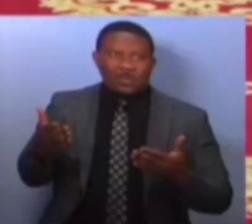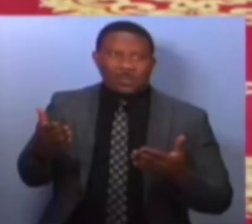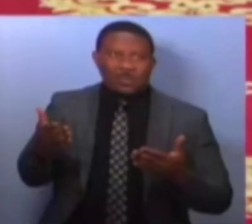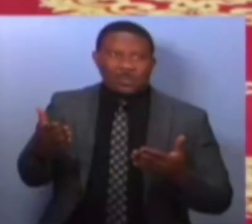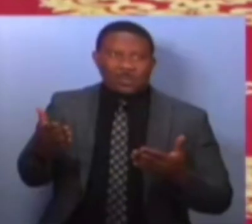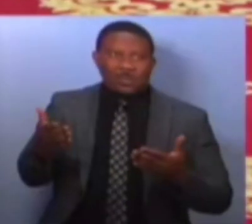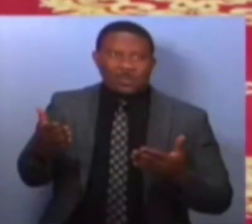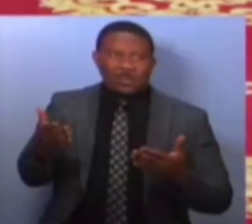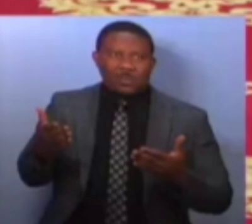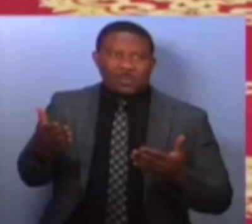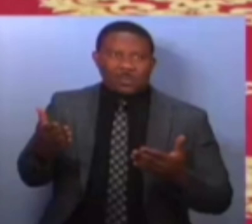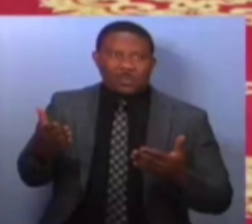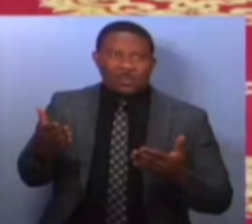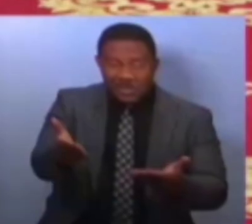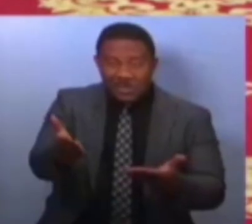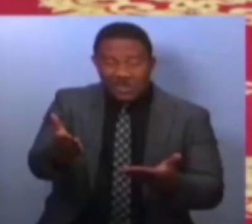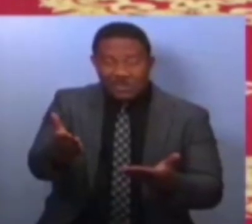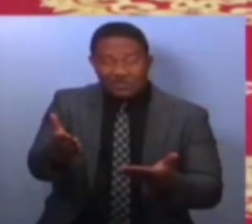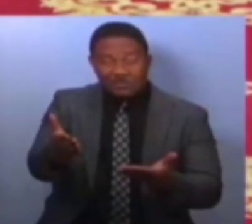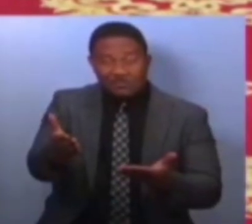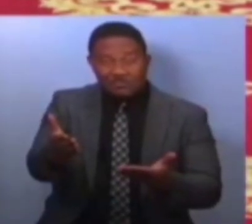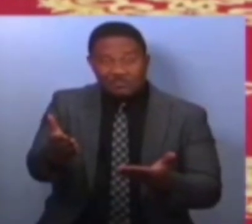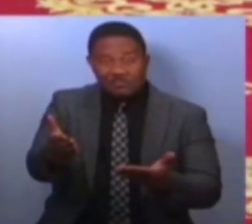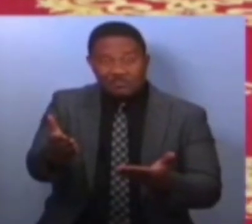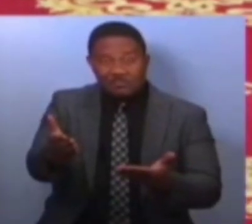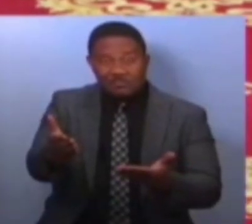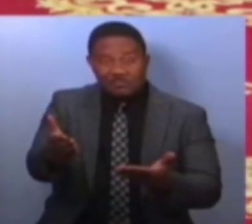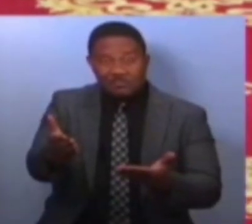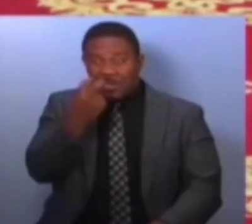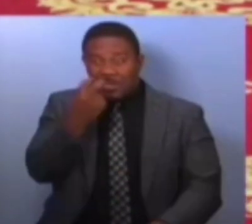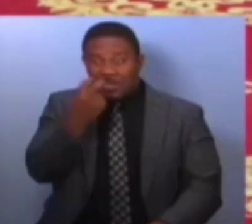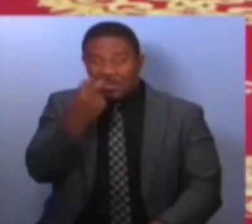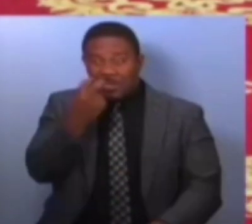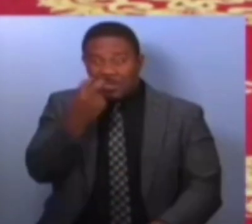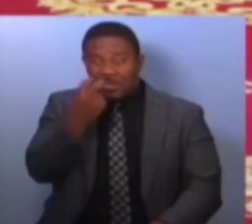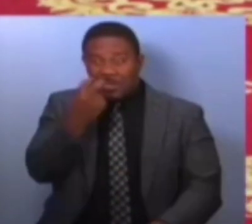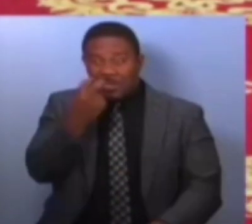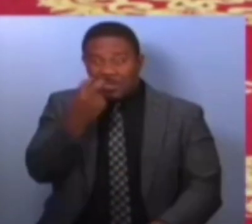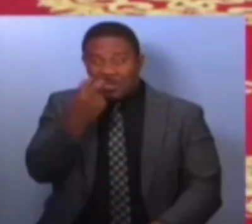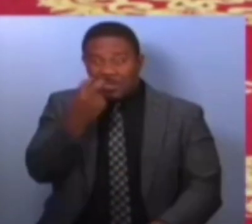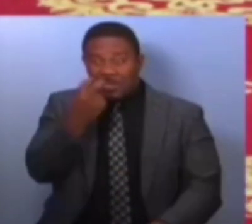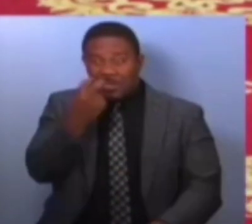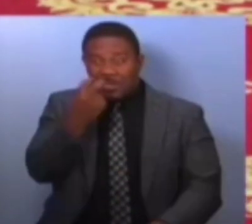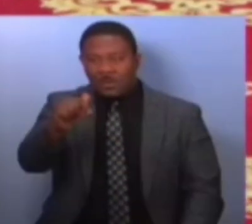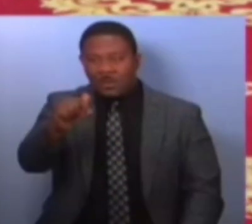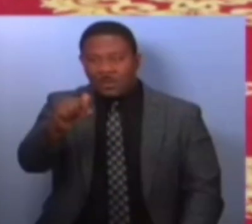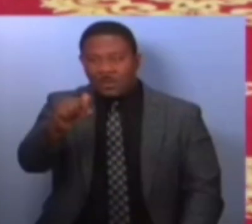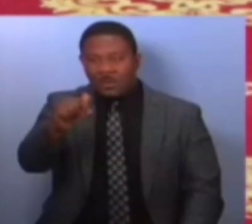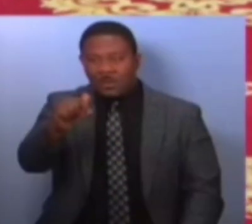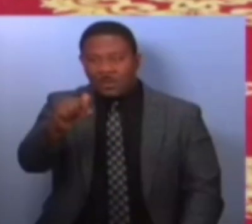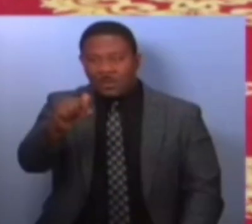Alban, Sumana, Kingsford, Bagbin to the chamber.